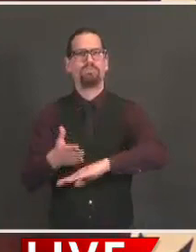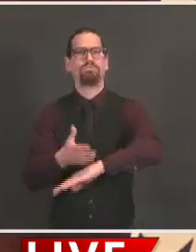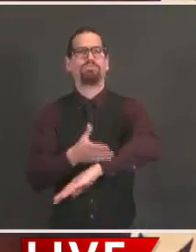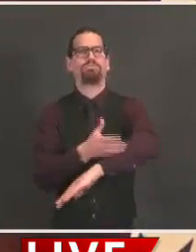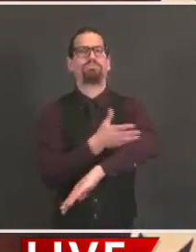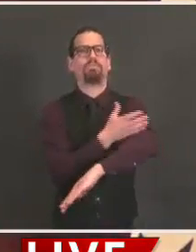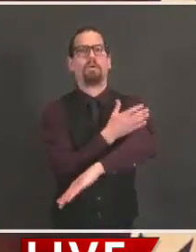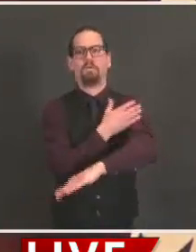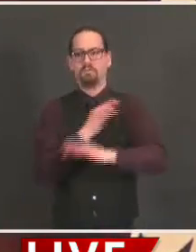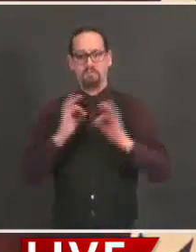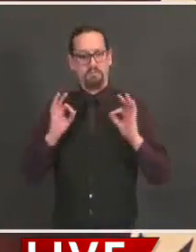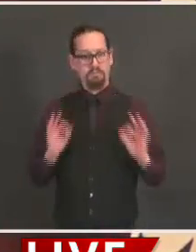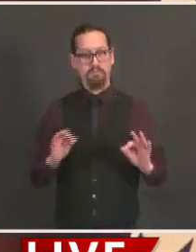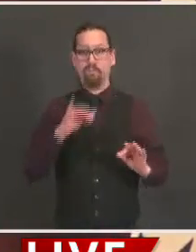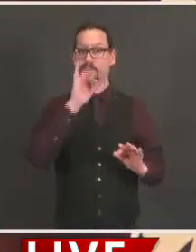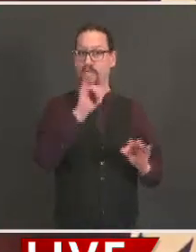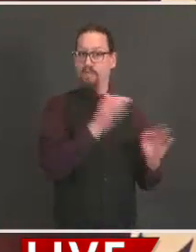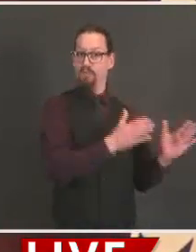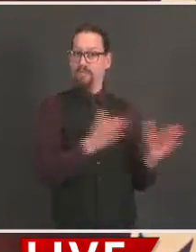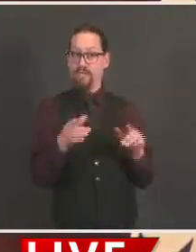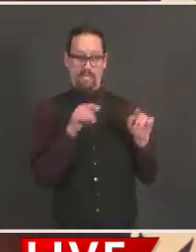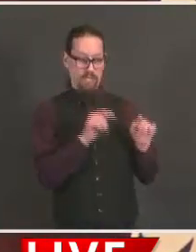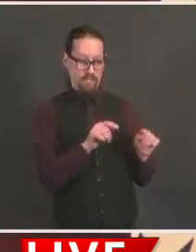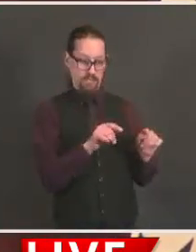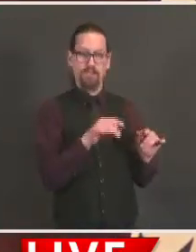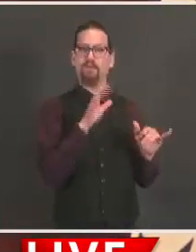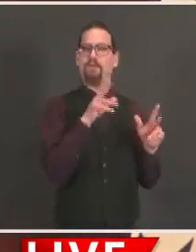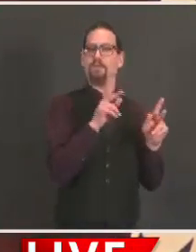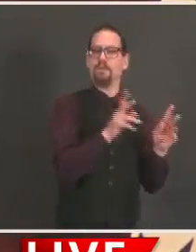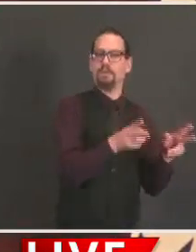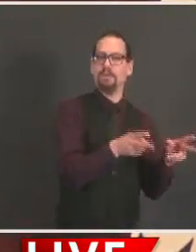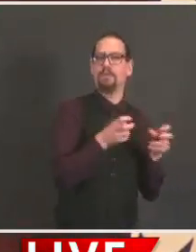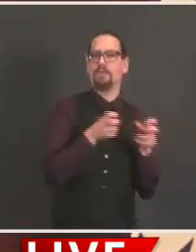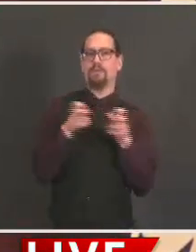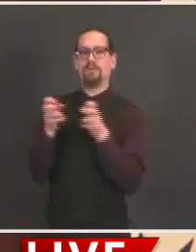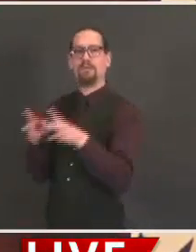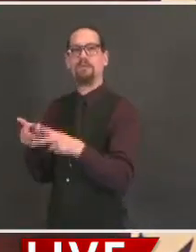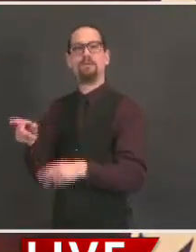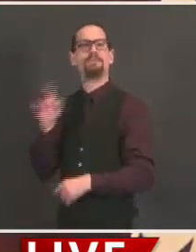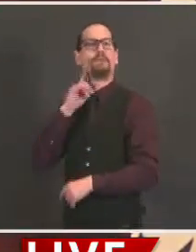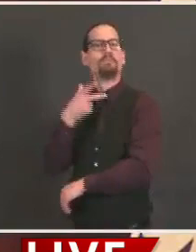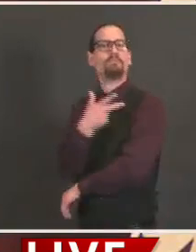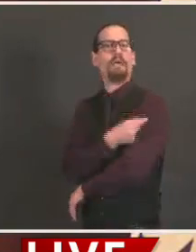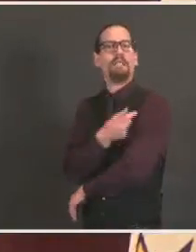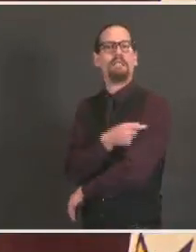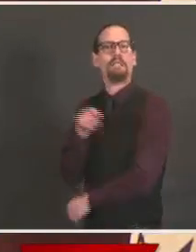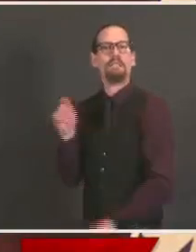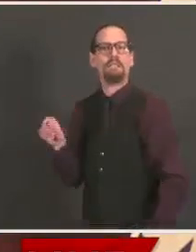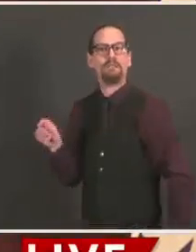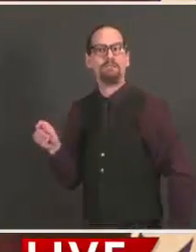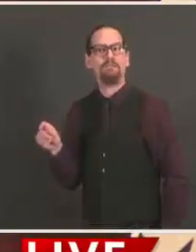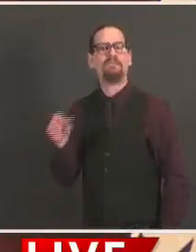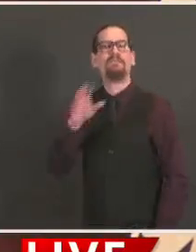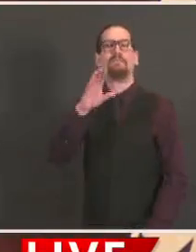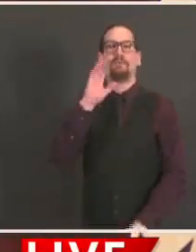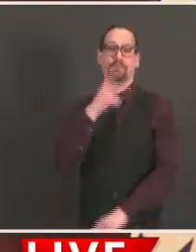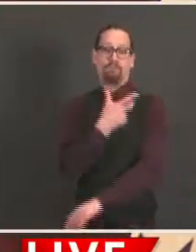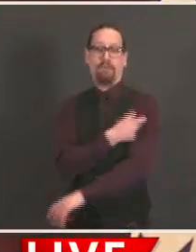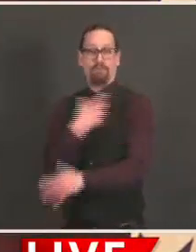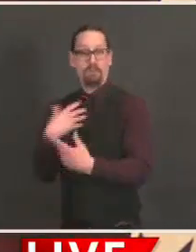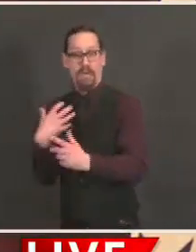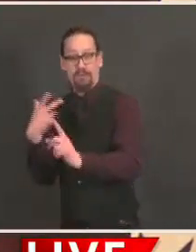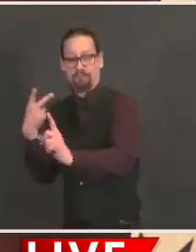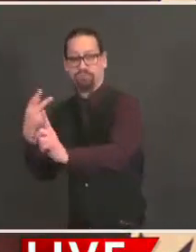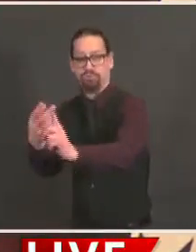for how it will work with vaccines. We know that it's bumpy. We know our vaccine supply is low. We know that we're building out